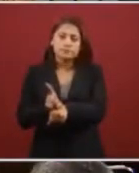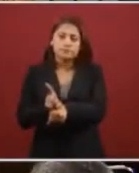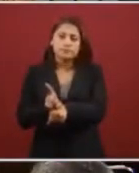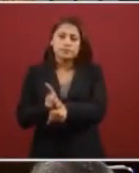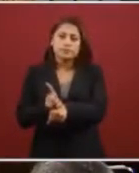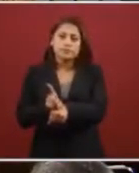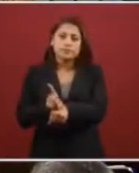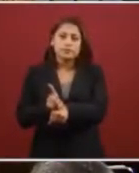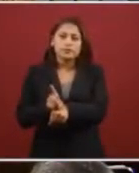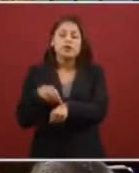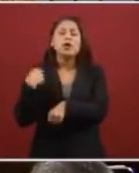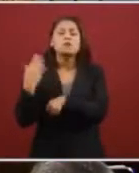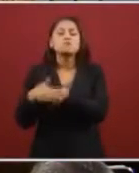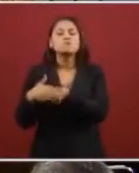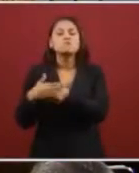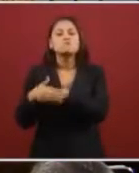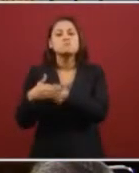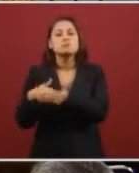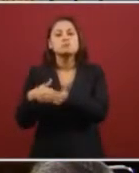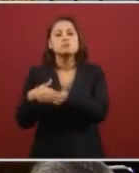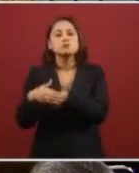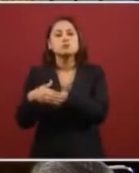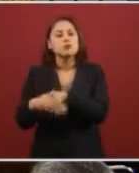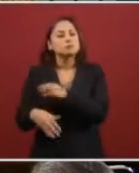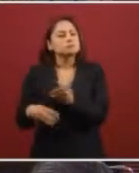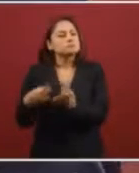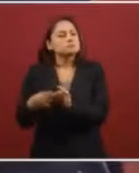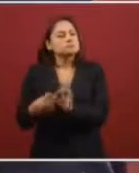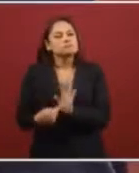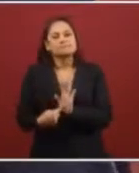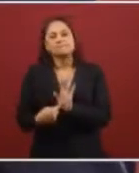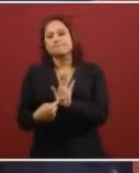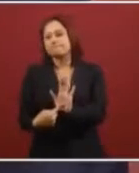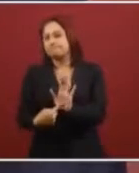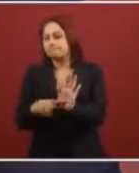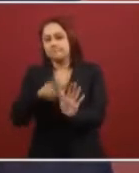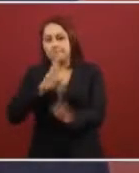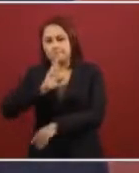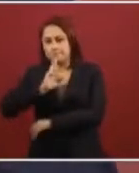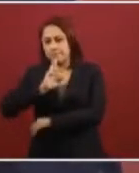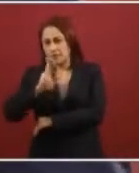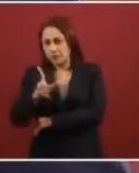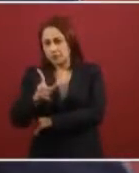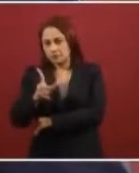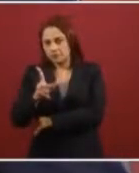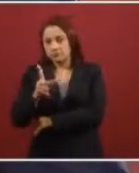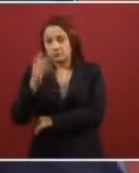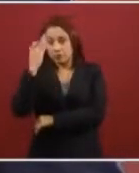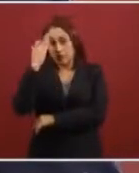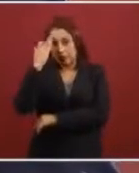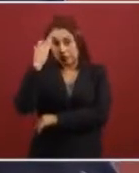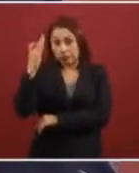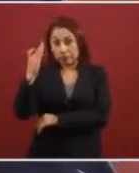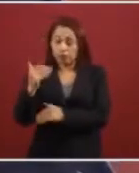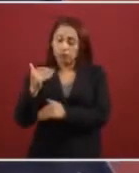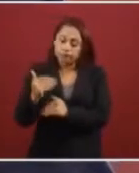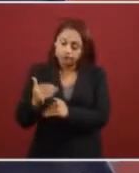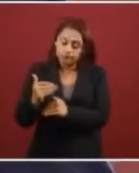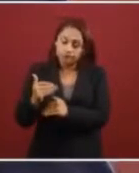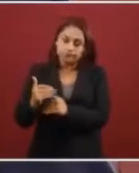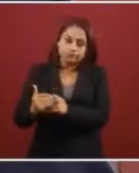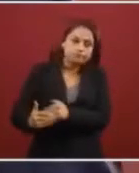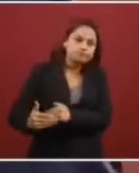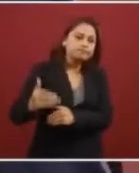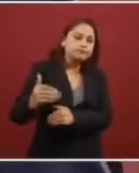entregar buenas cuentas. To give good rendition of action. Corto, mediano y largo plazo. For